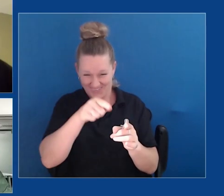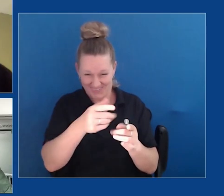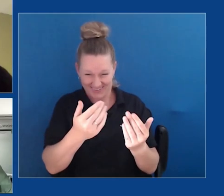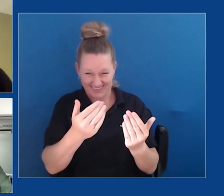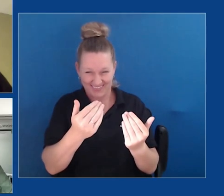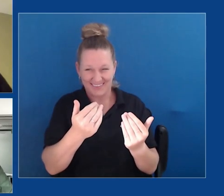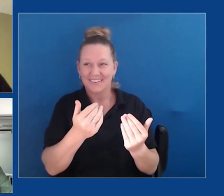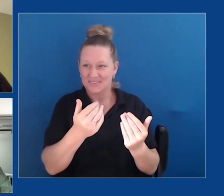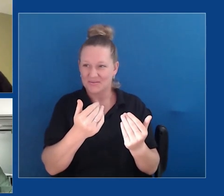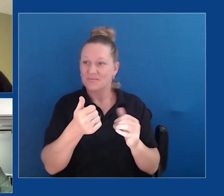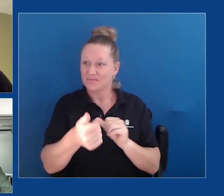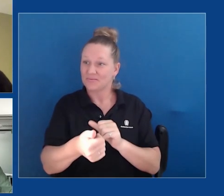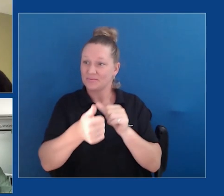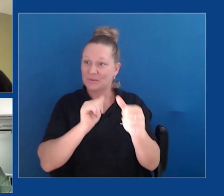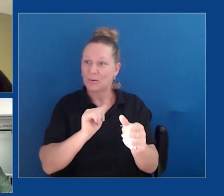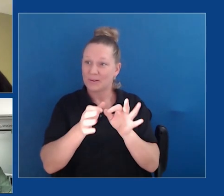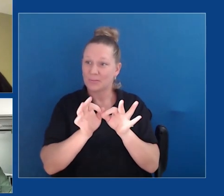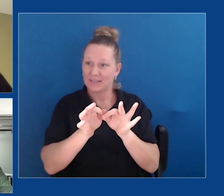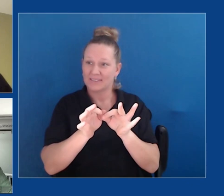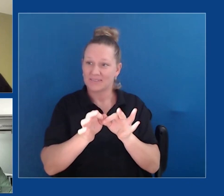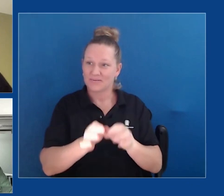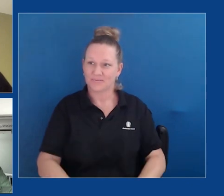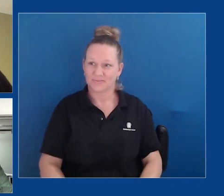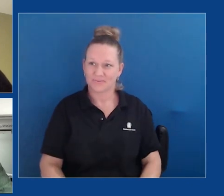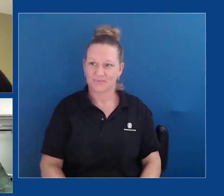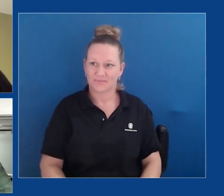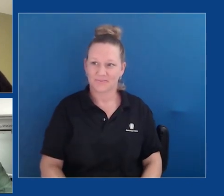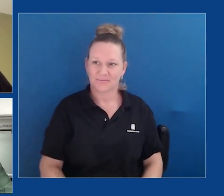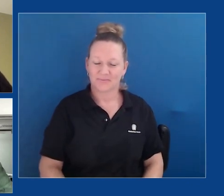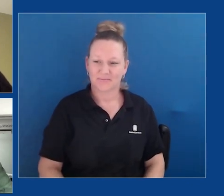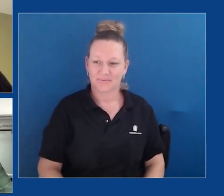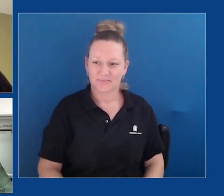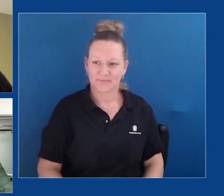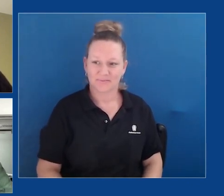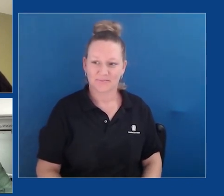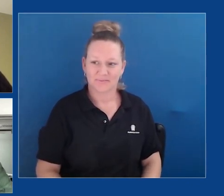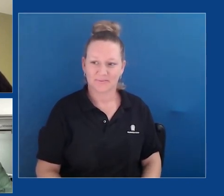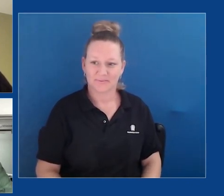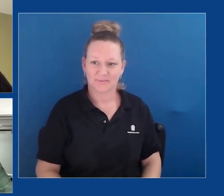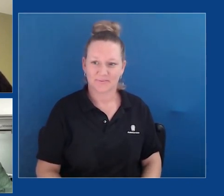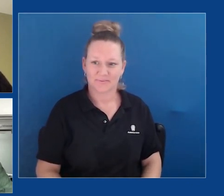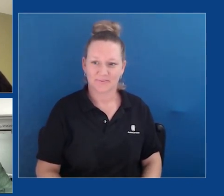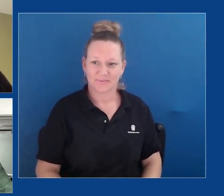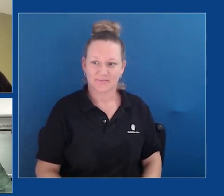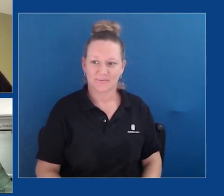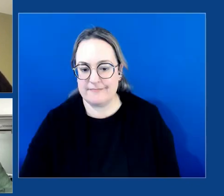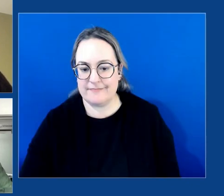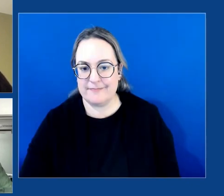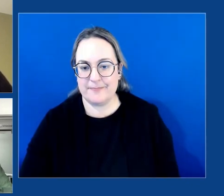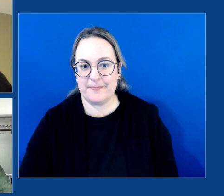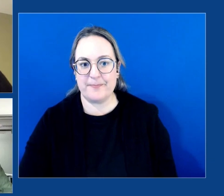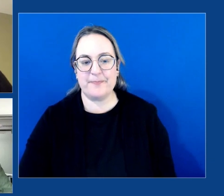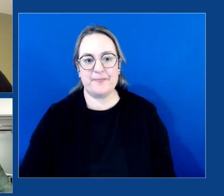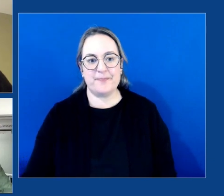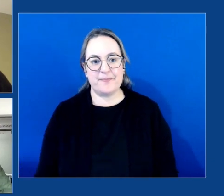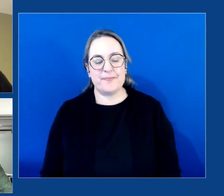yes, it does make a clear picture. In the background, I'm trying to find a speaker for the next session. But anyway, no,